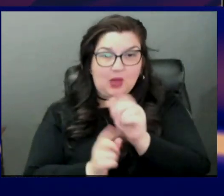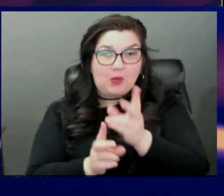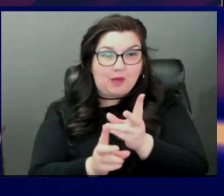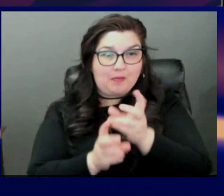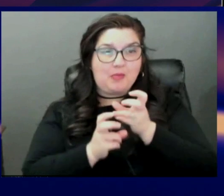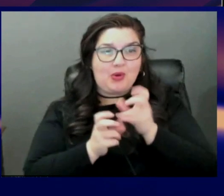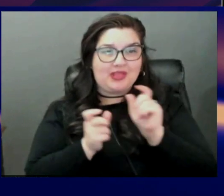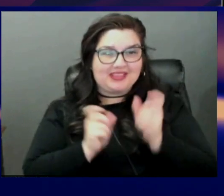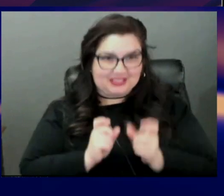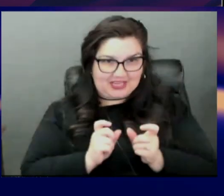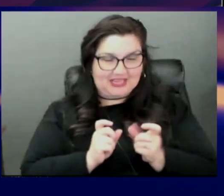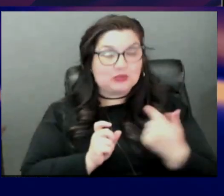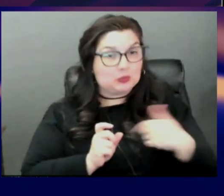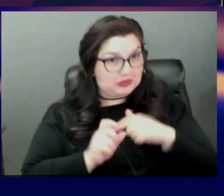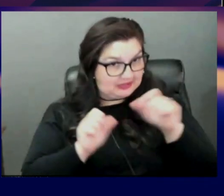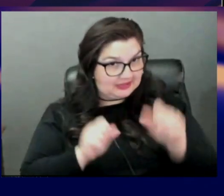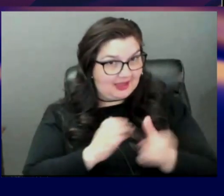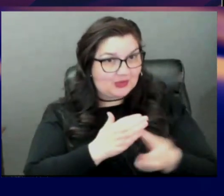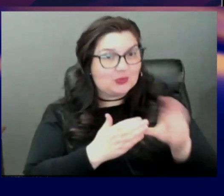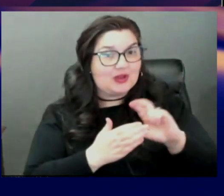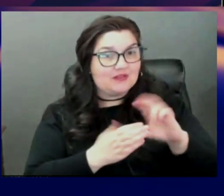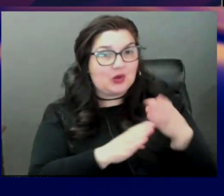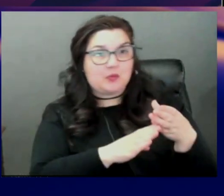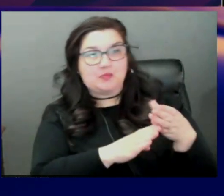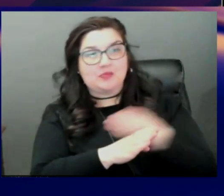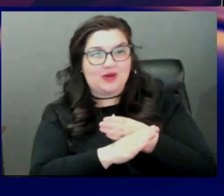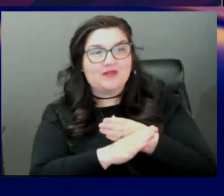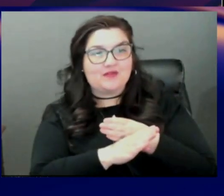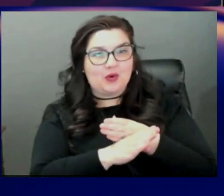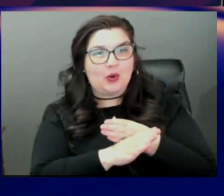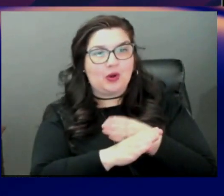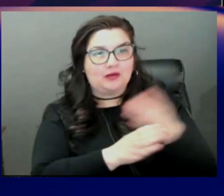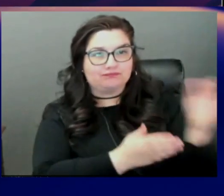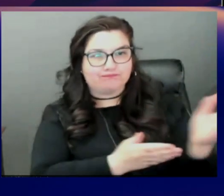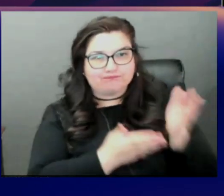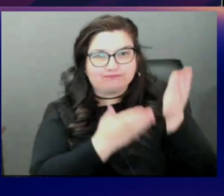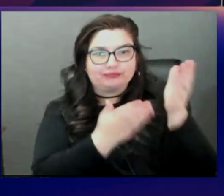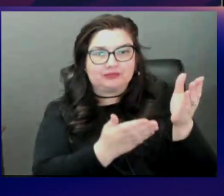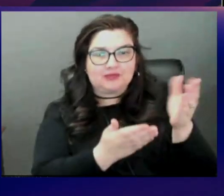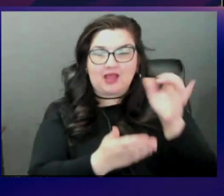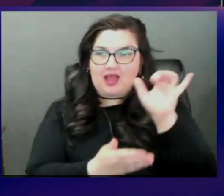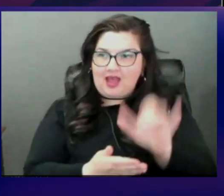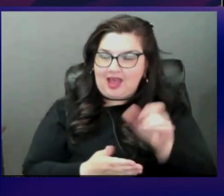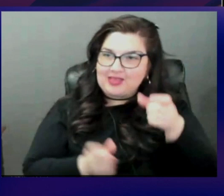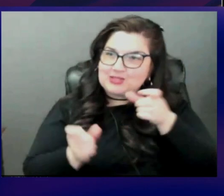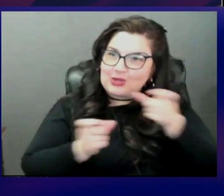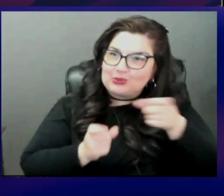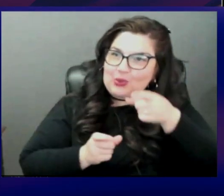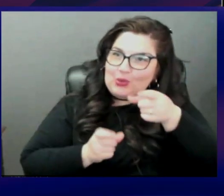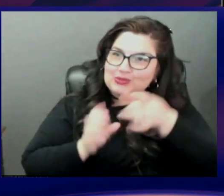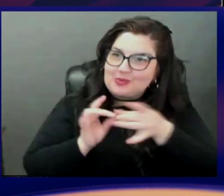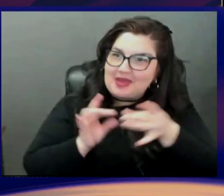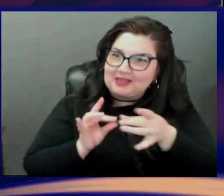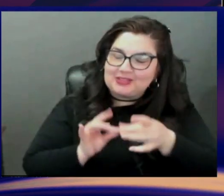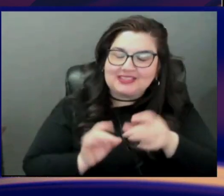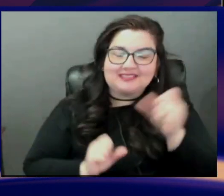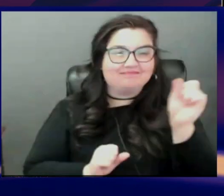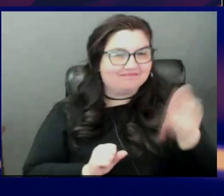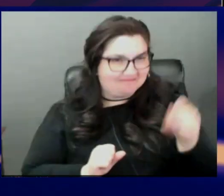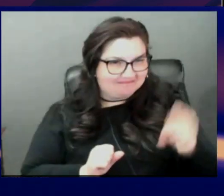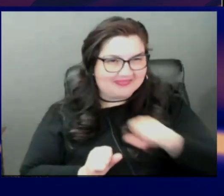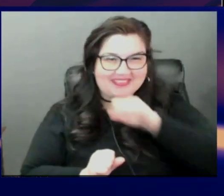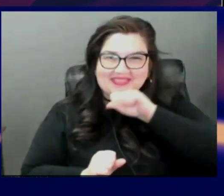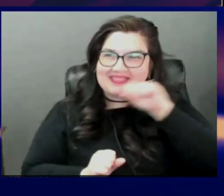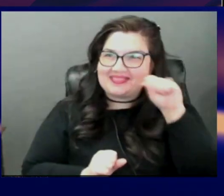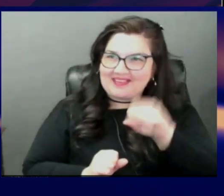able to review them before we obviously bring them in. Those are those controls you were mentioning. Exactly. Love it. Yeah, and so you can